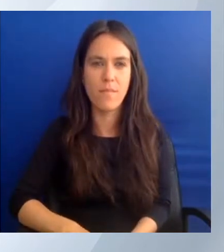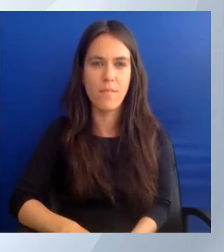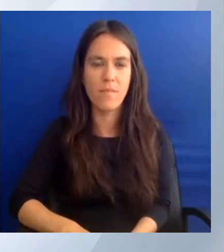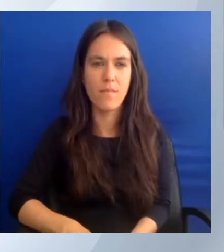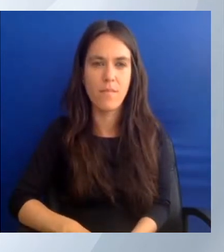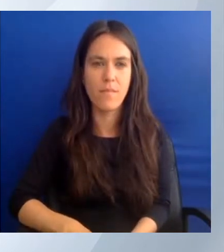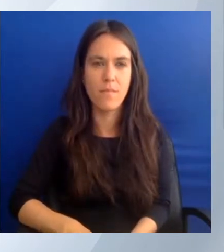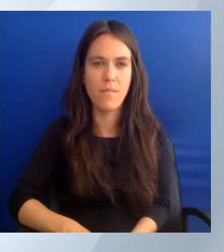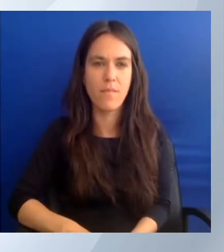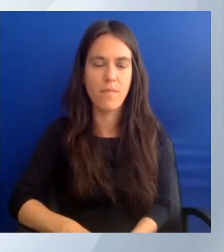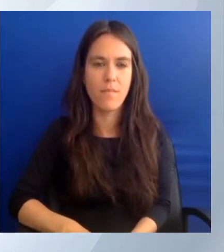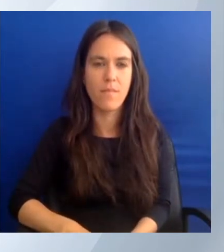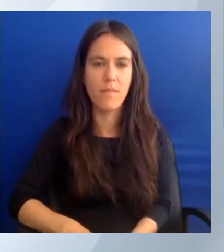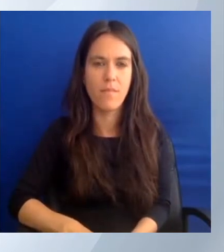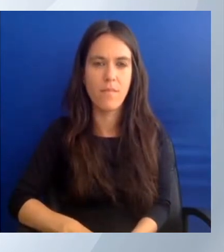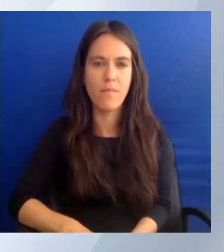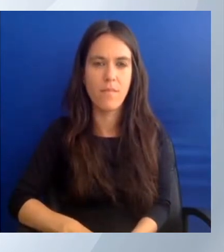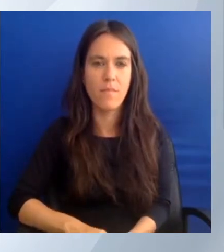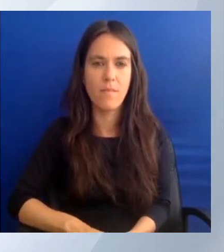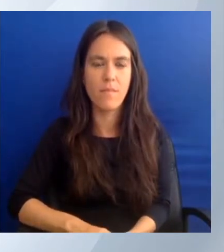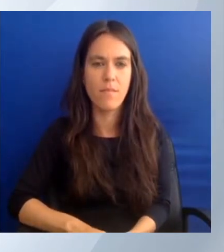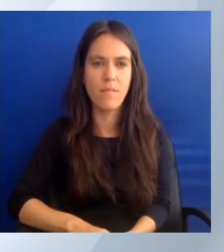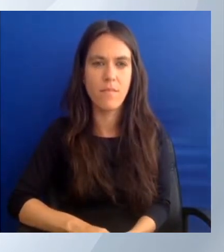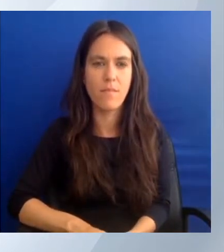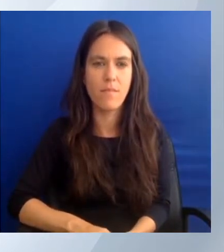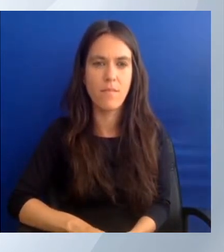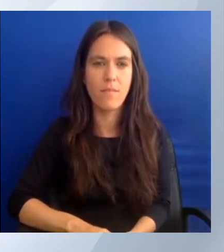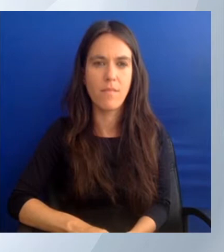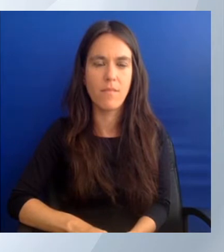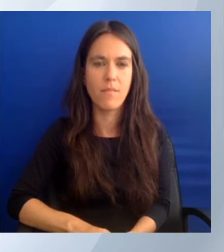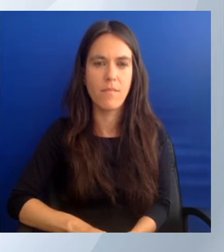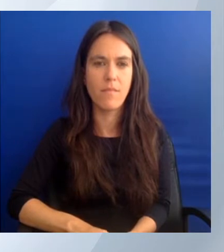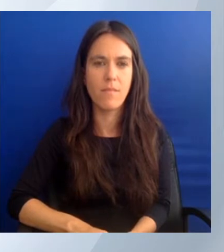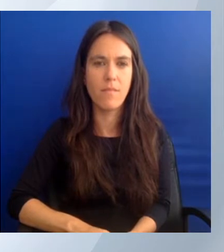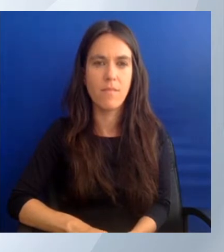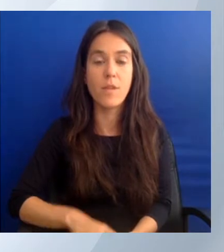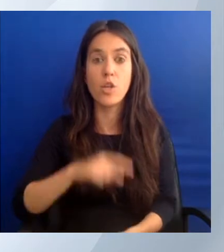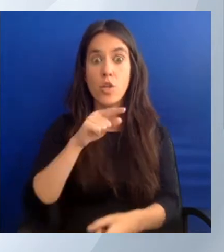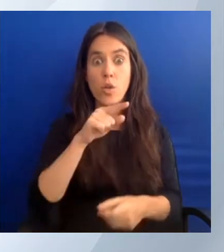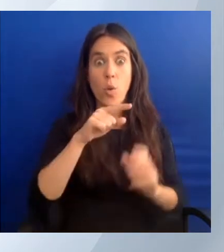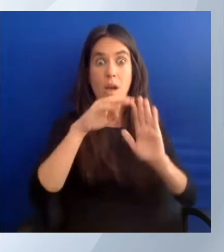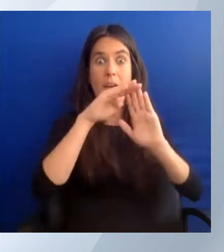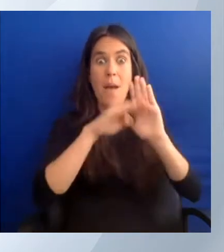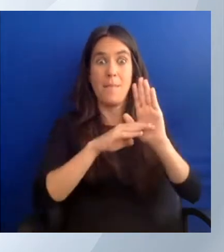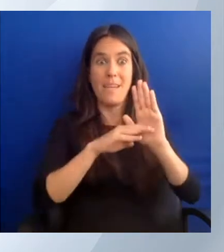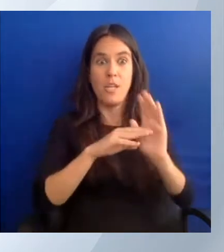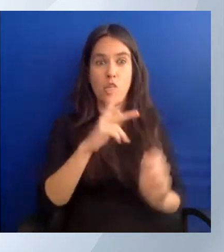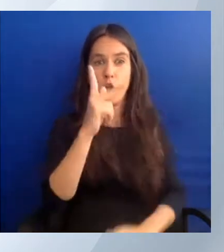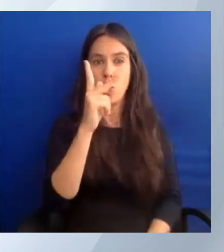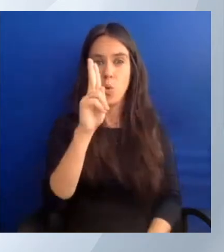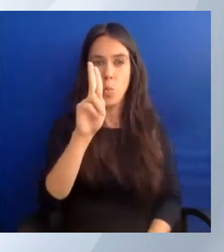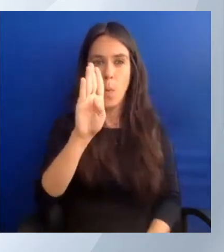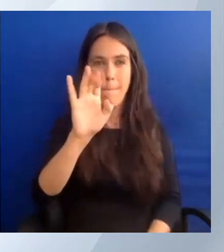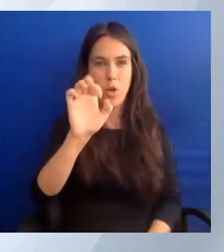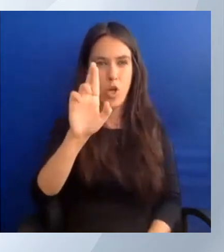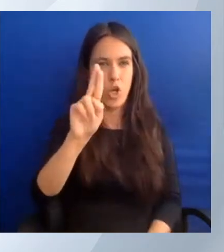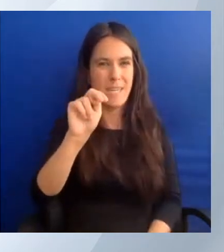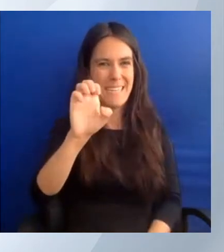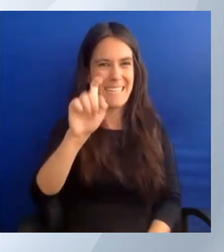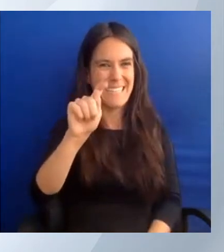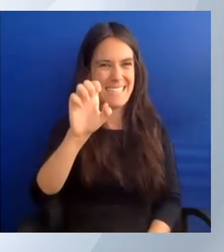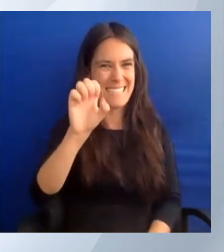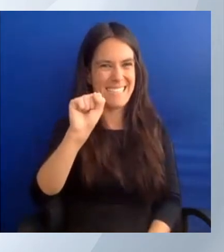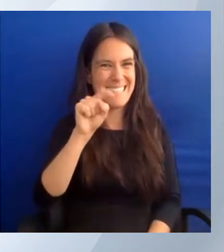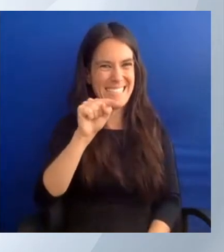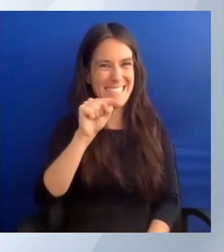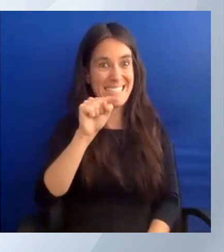Now, when you take this application, you develop and deploy it to a Kubernetes cluster, it